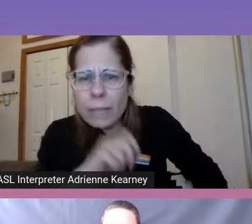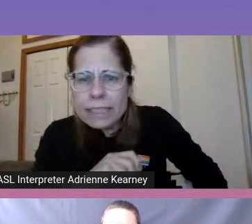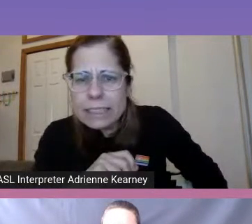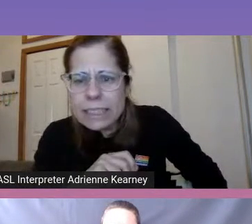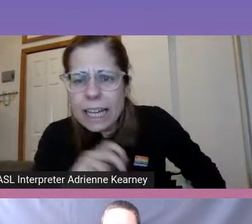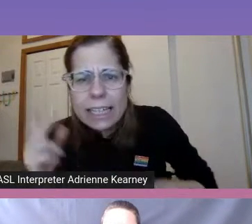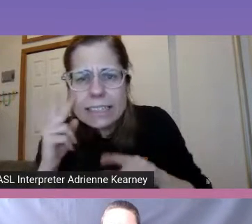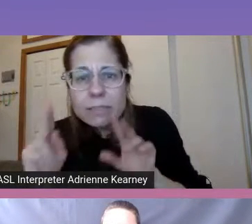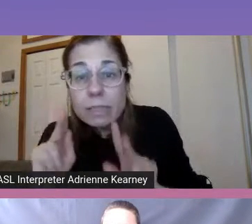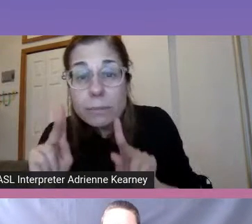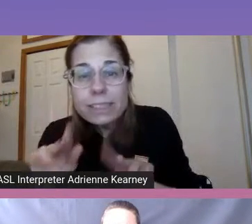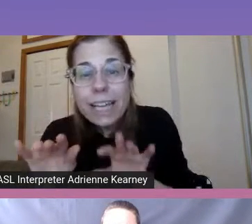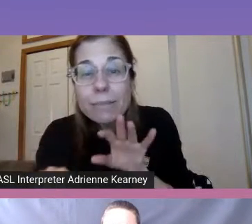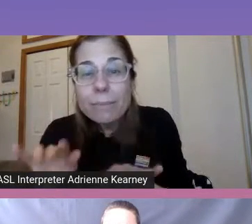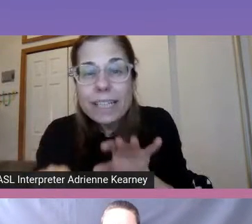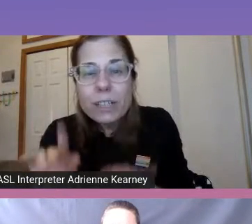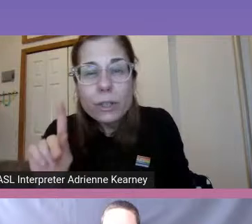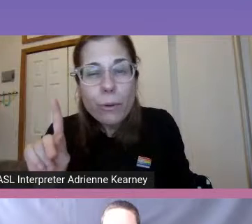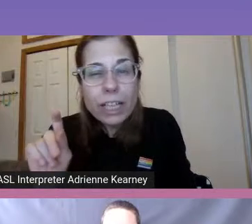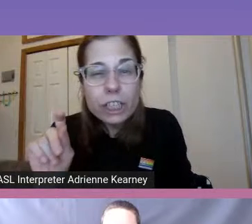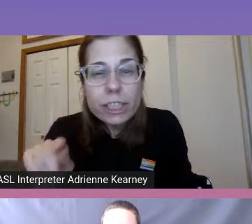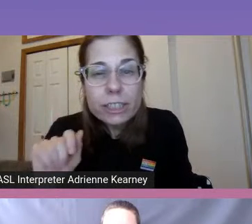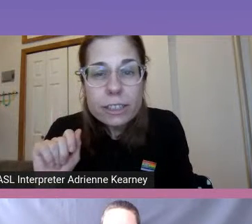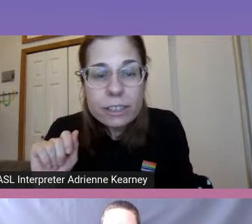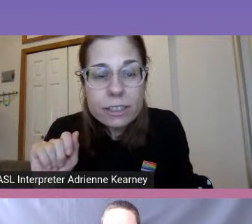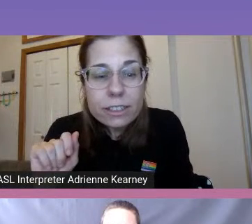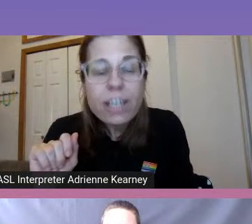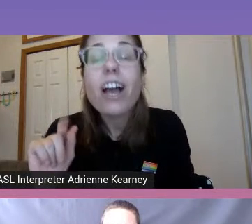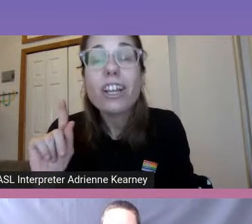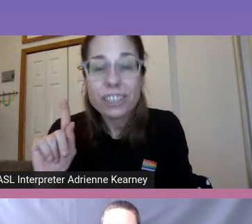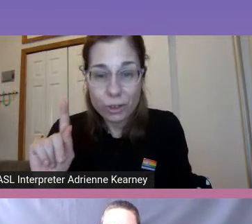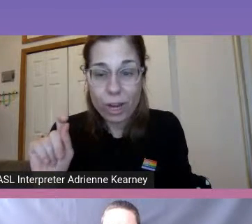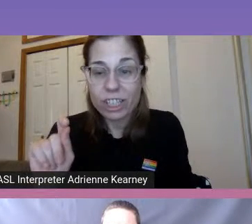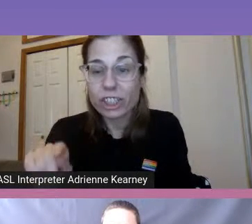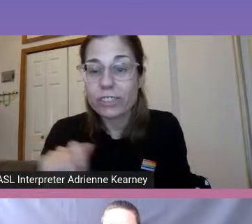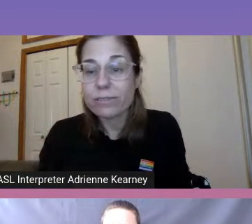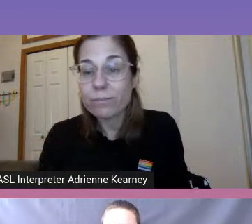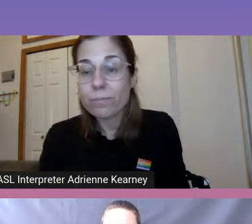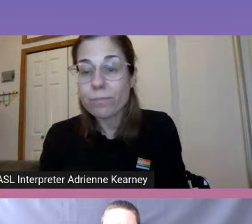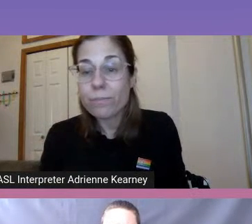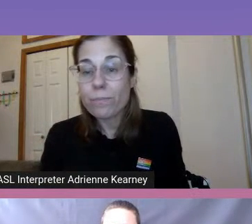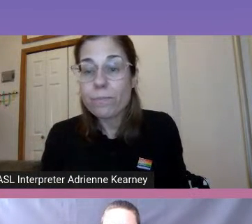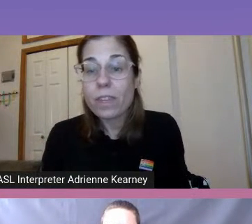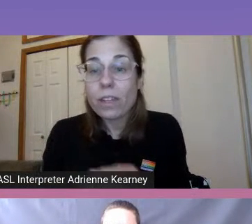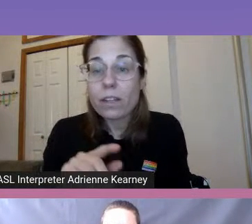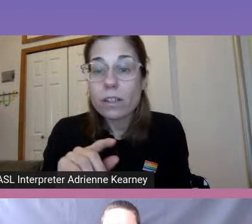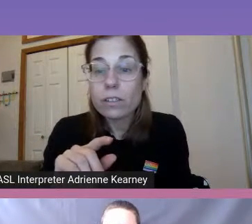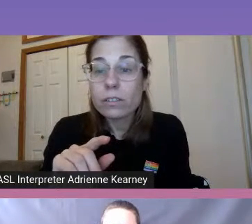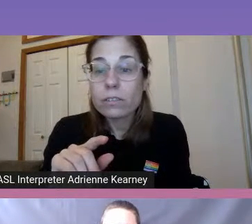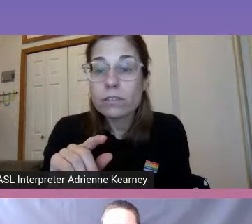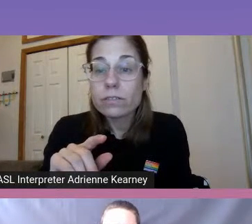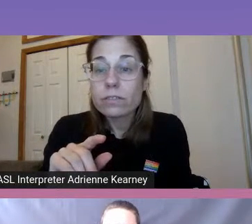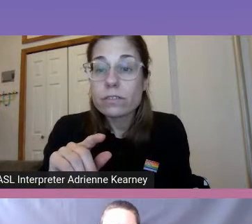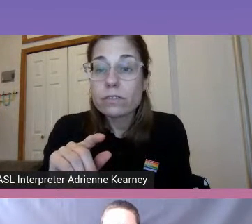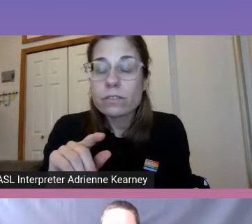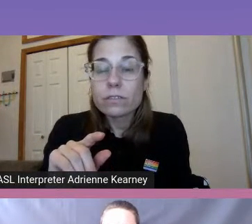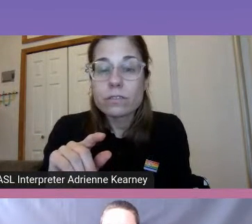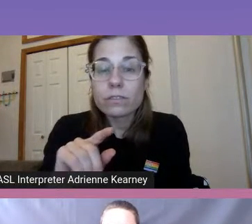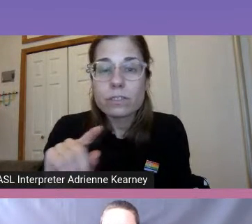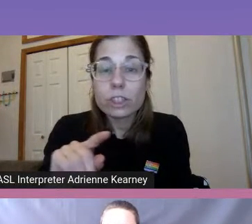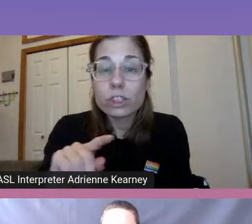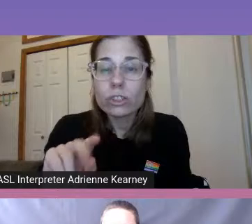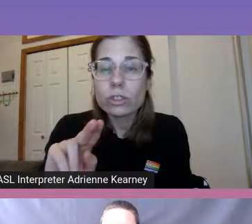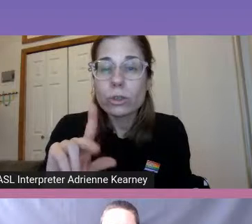Okay, so we have we have a question right here. I think this is a question from Zulinat. What is the ask that we have